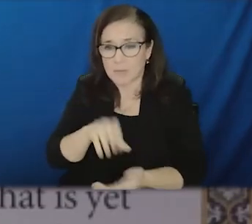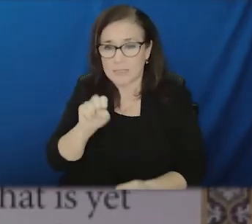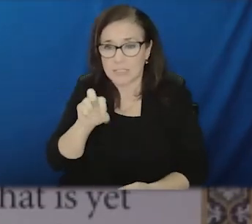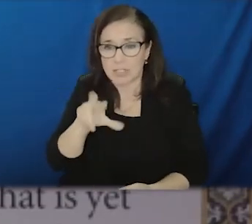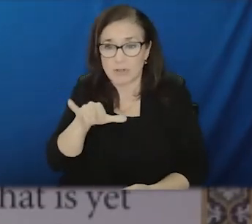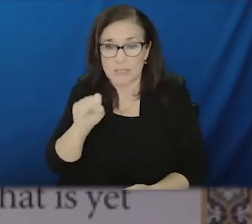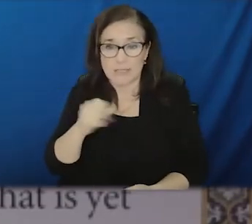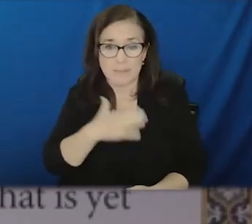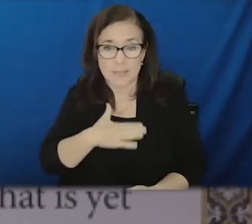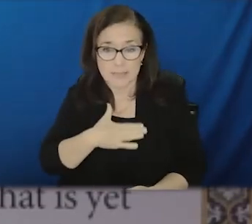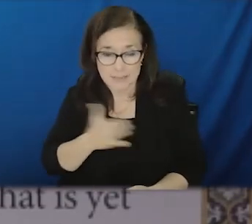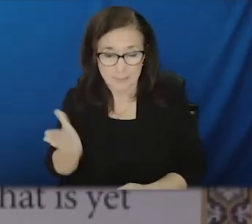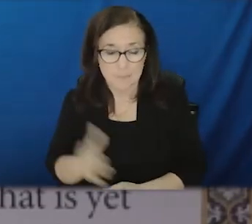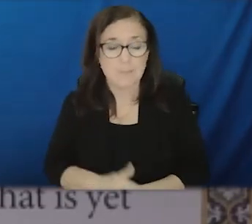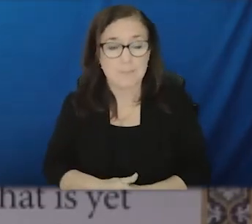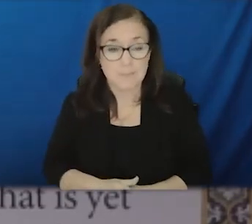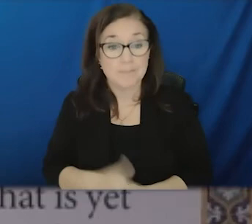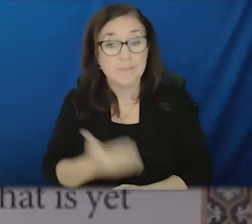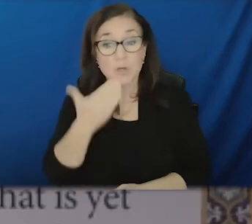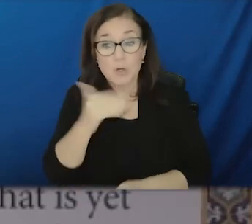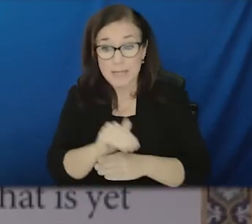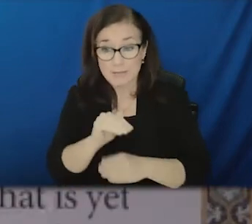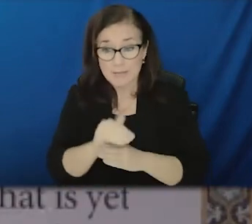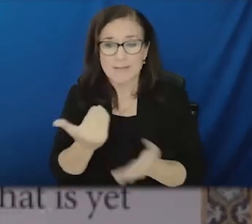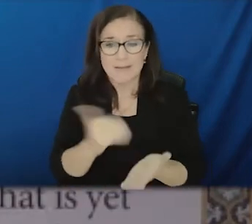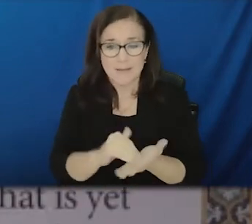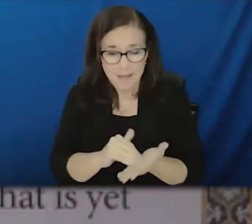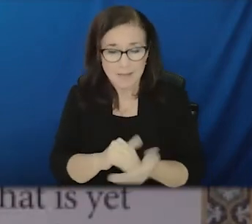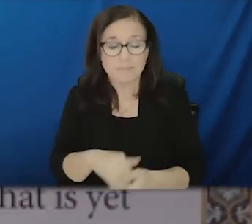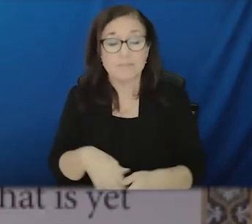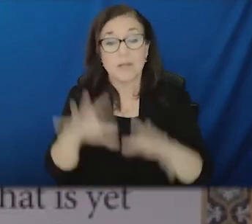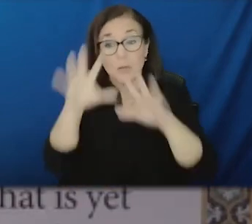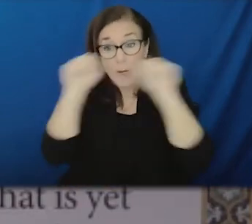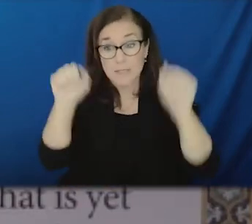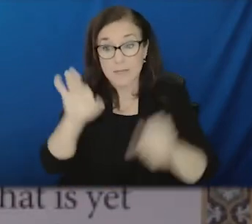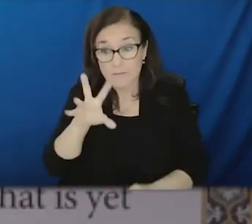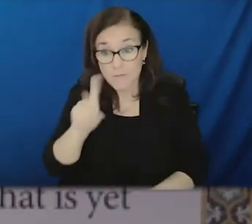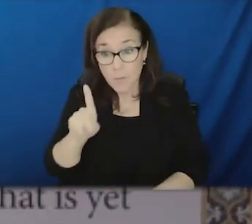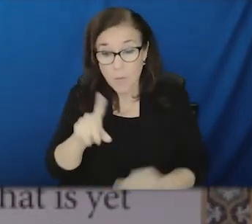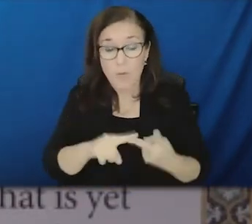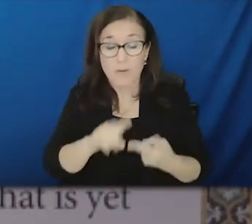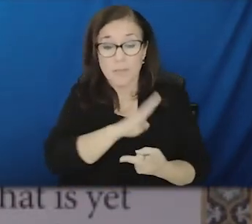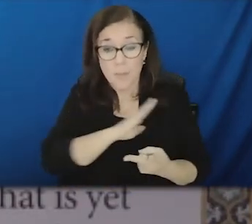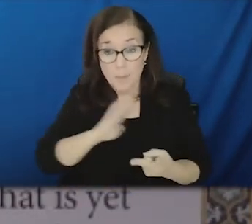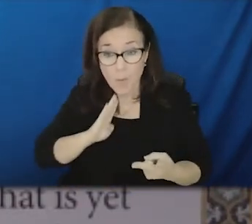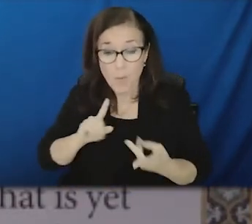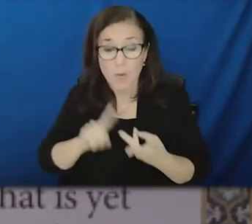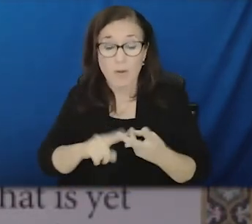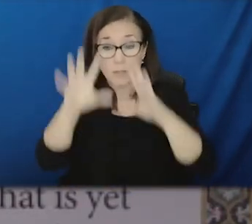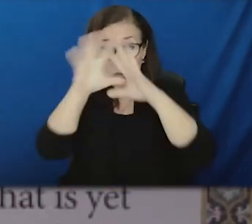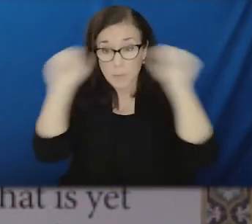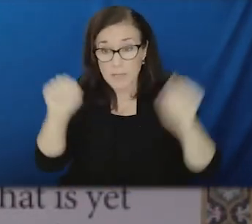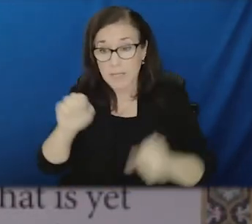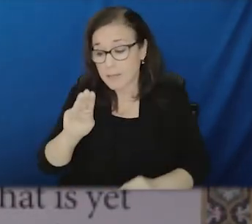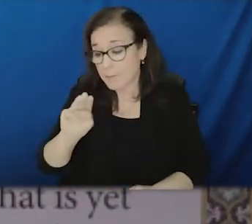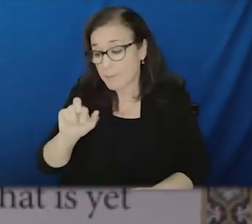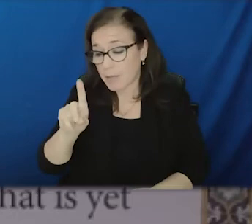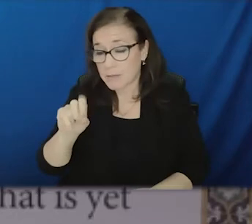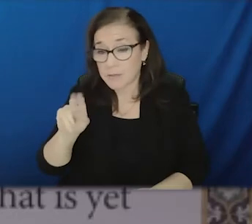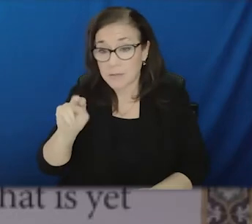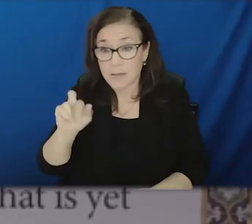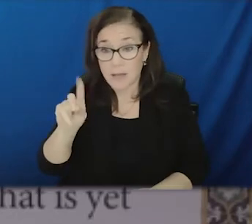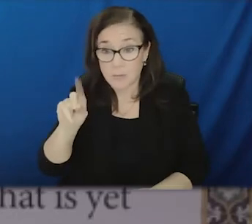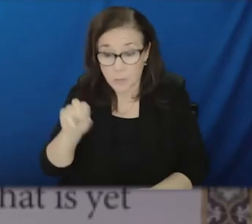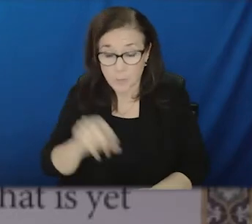Good evening again, President Ford, Board, and Superintendent Maldonado.